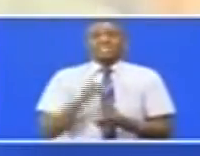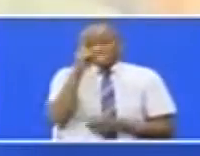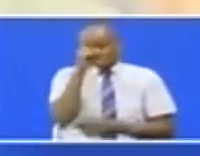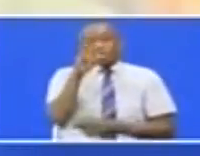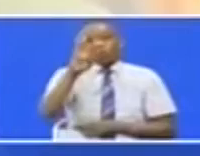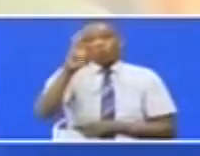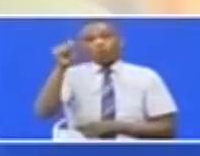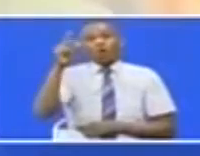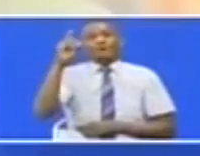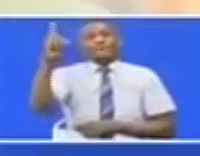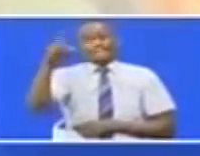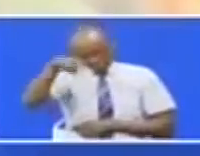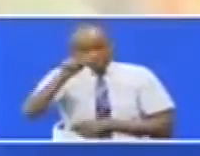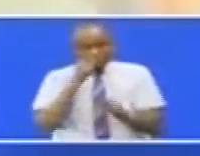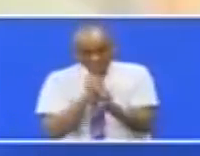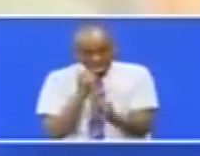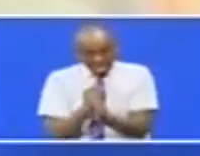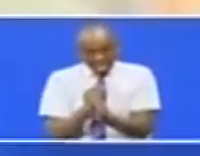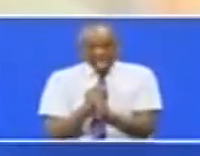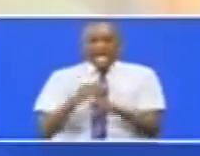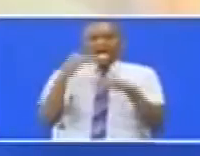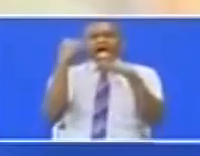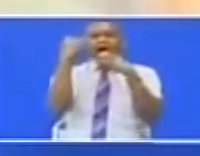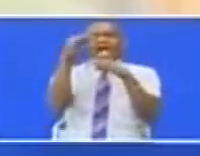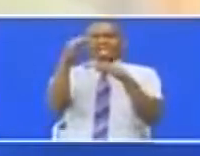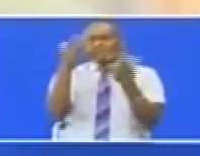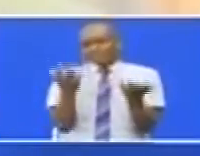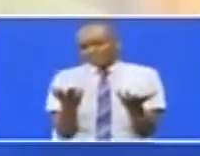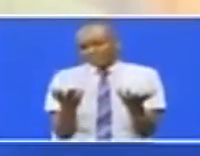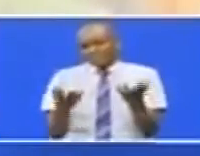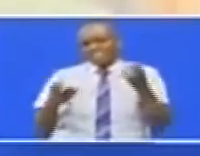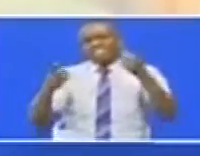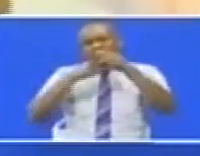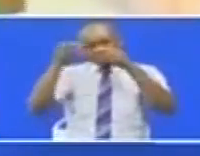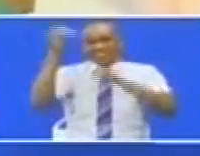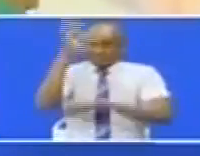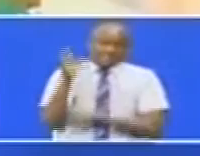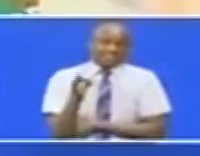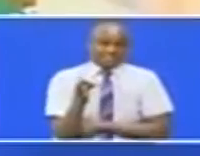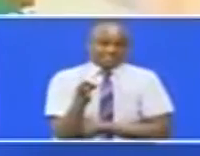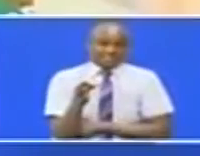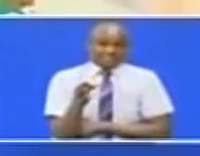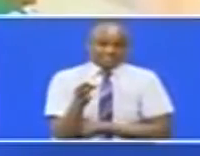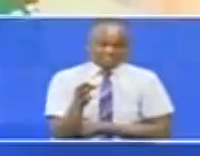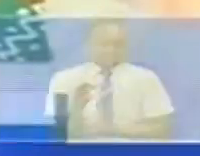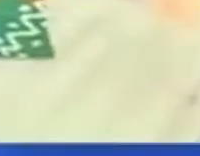ward working at an optimum of 70%